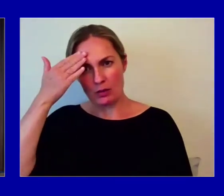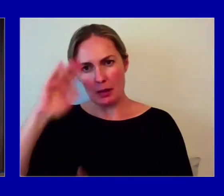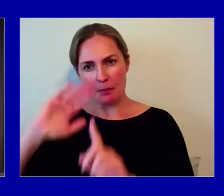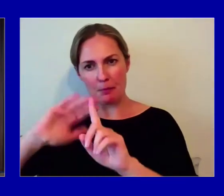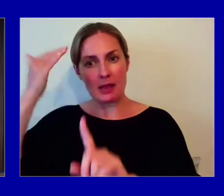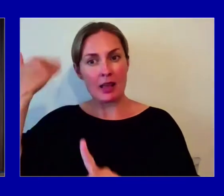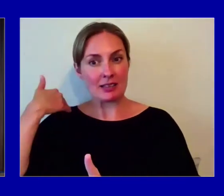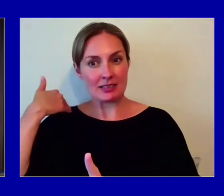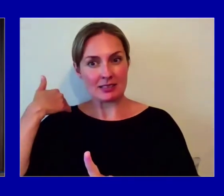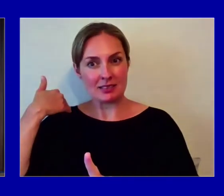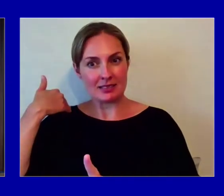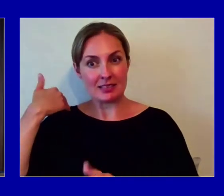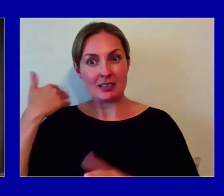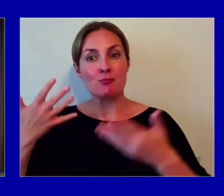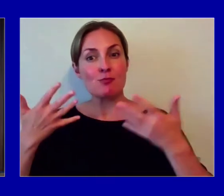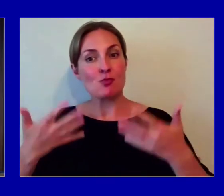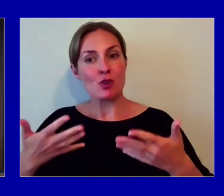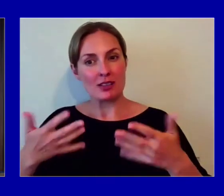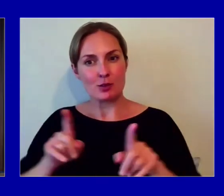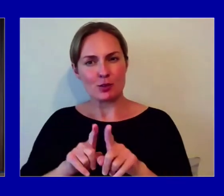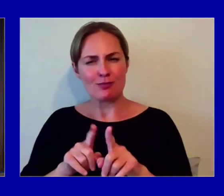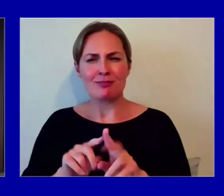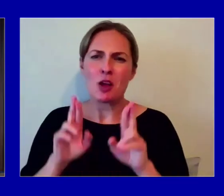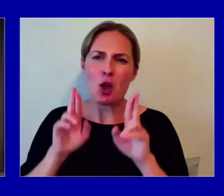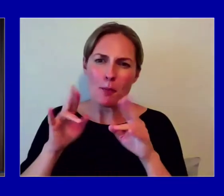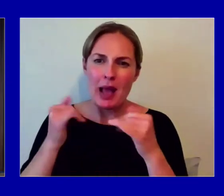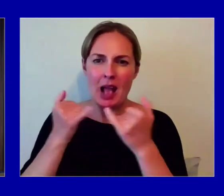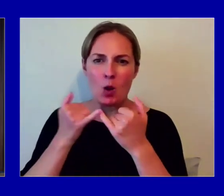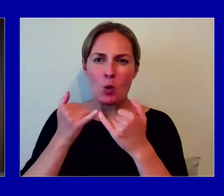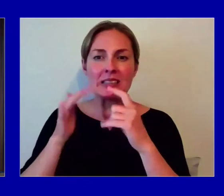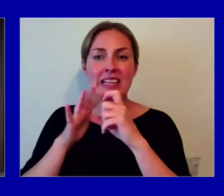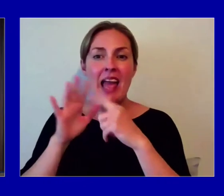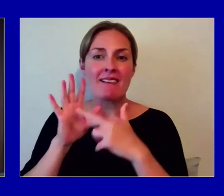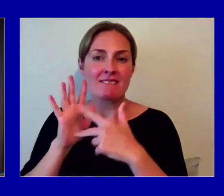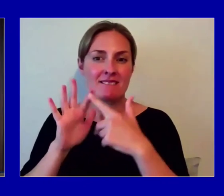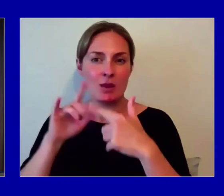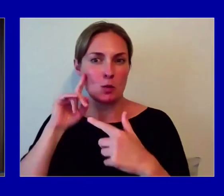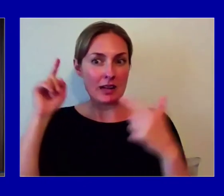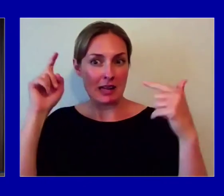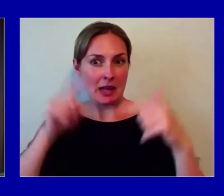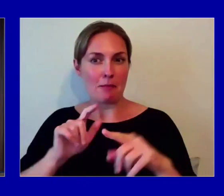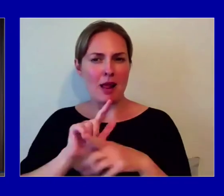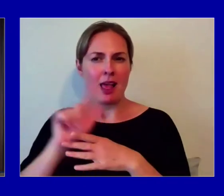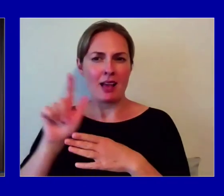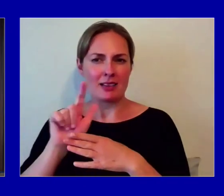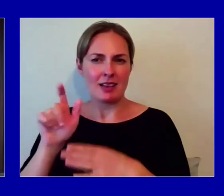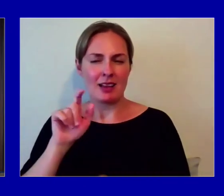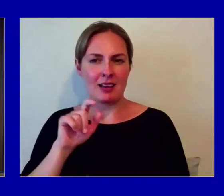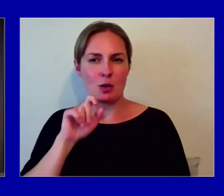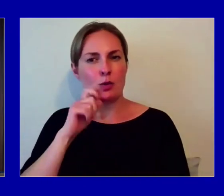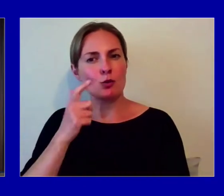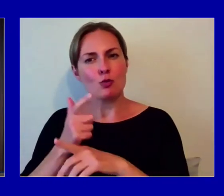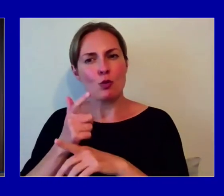And hopefully, Uncle Dave will be here later to talk further on his country,